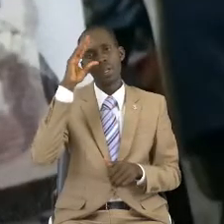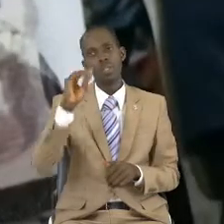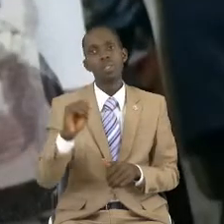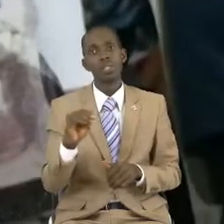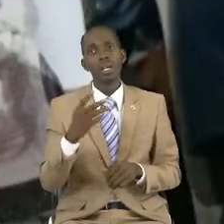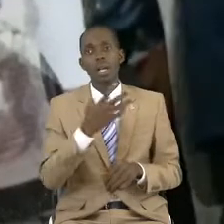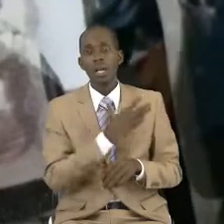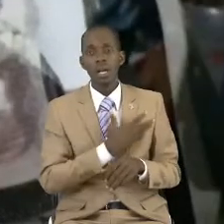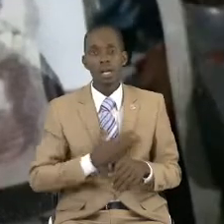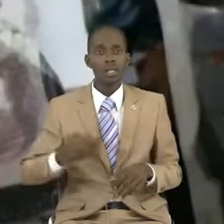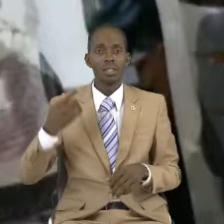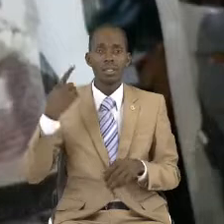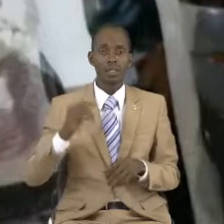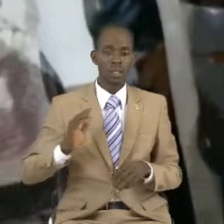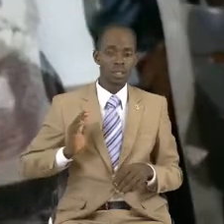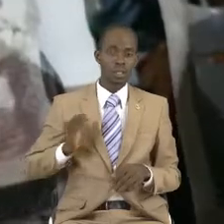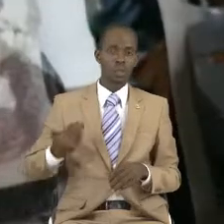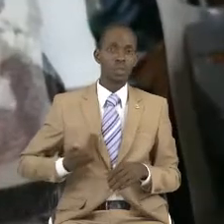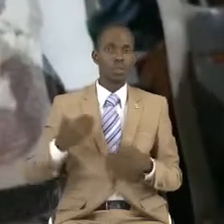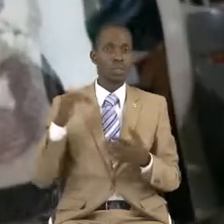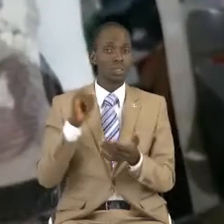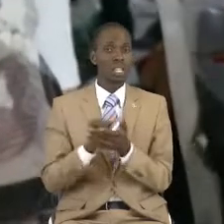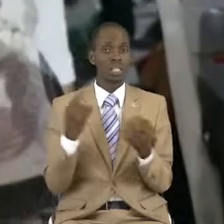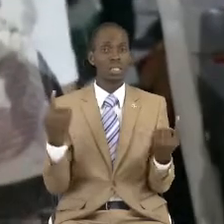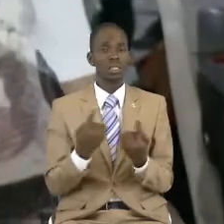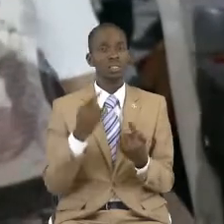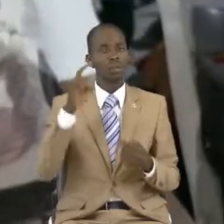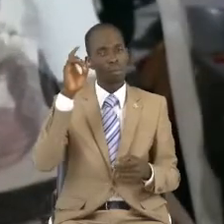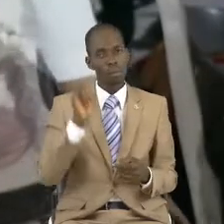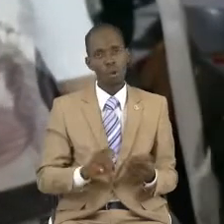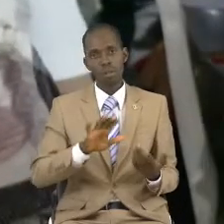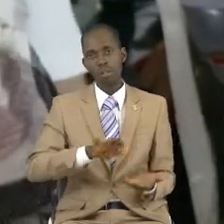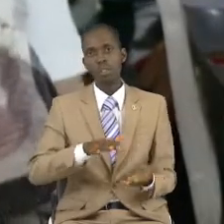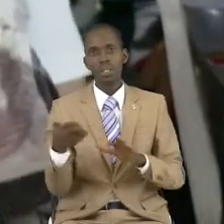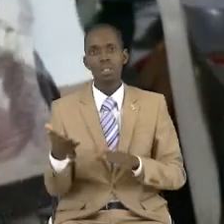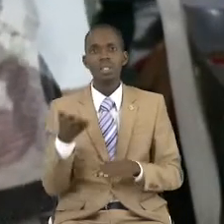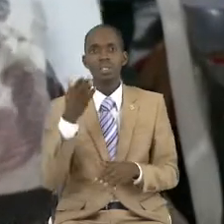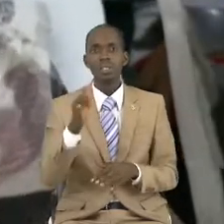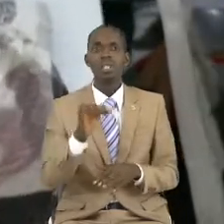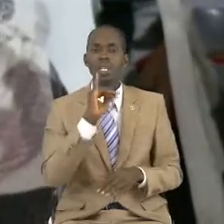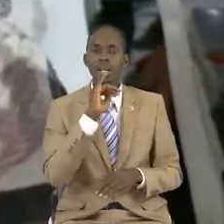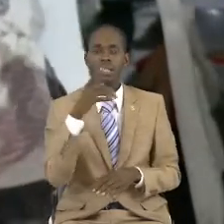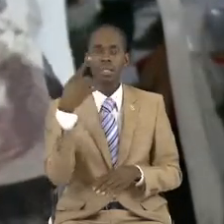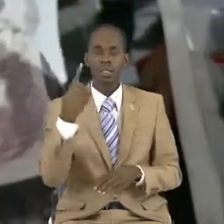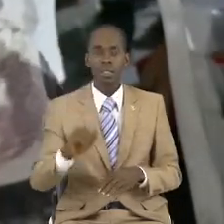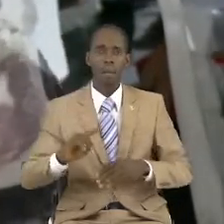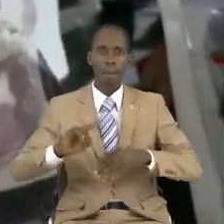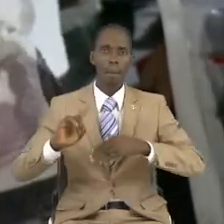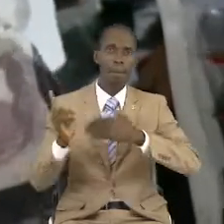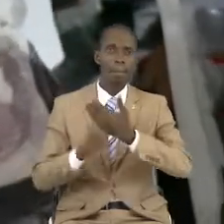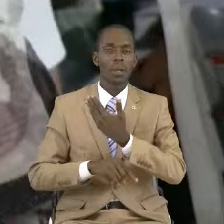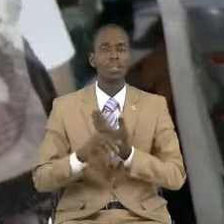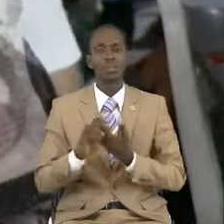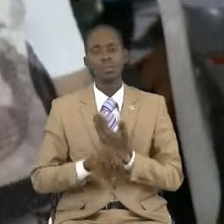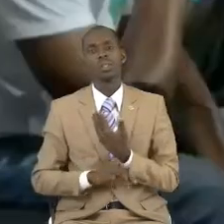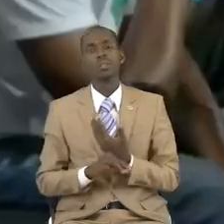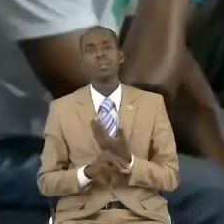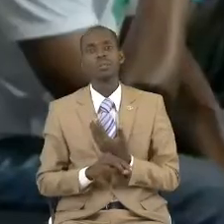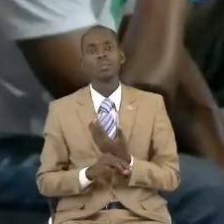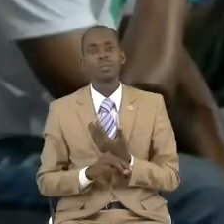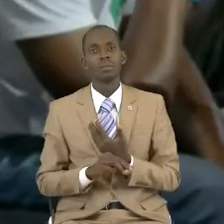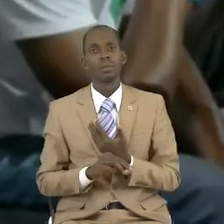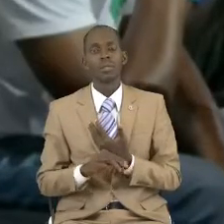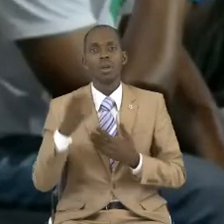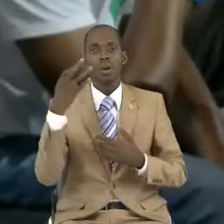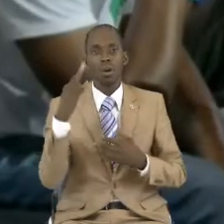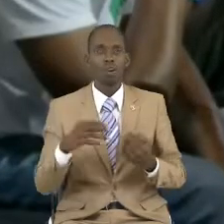soul that sinners it shall die there is the penalty there is the punishment of